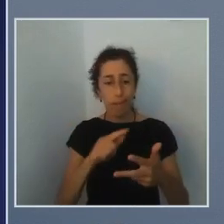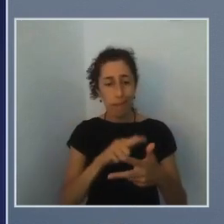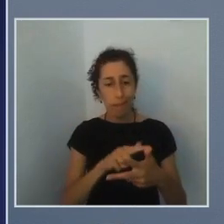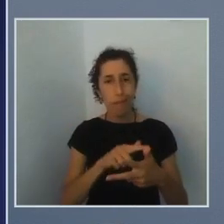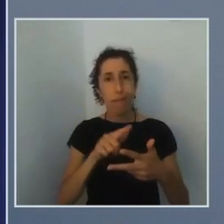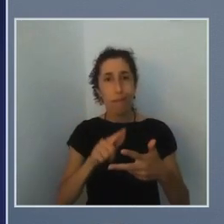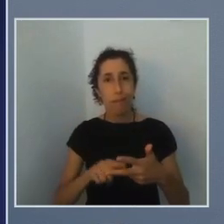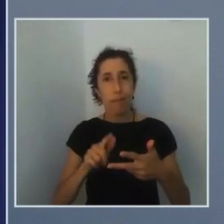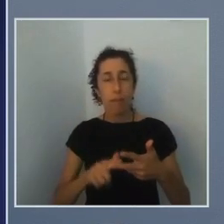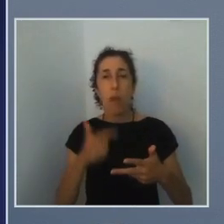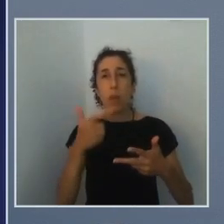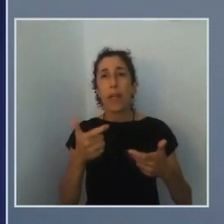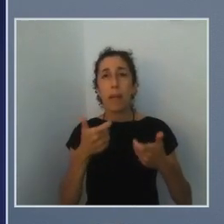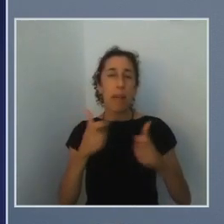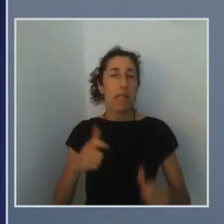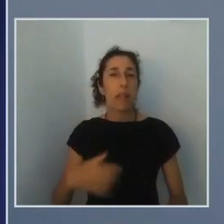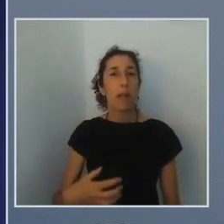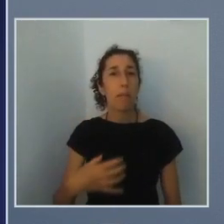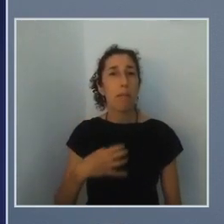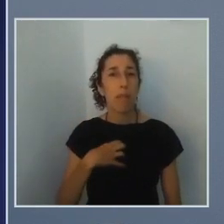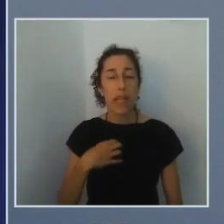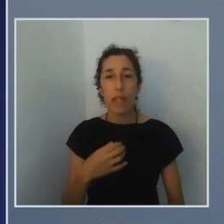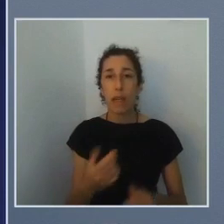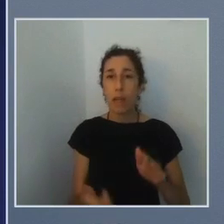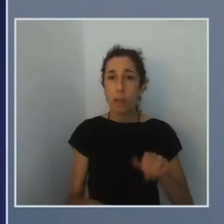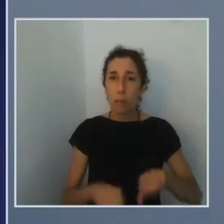oppressive, and fraudulent.